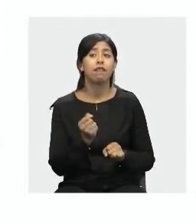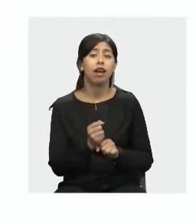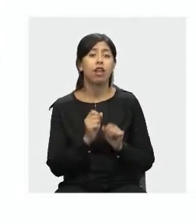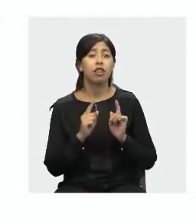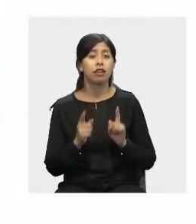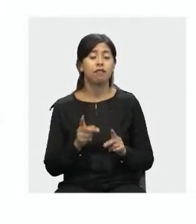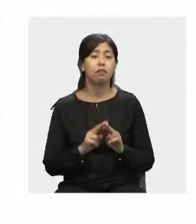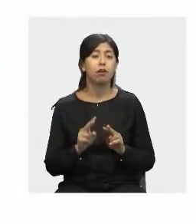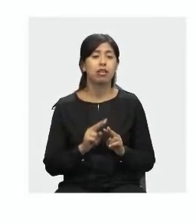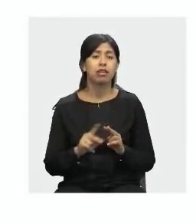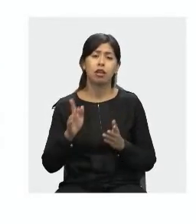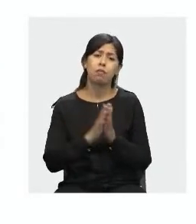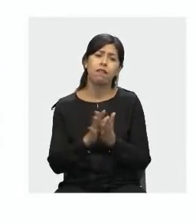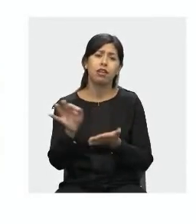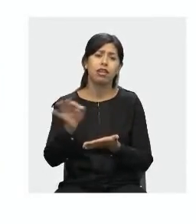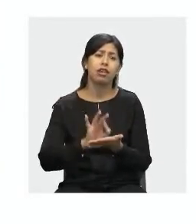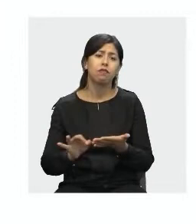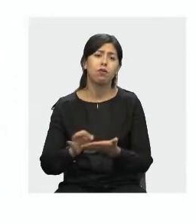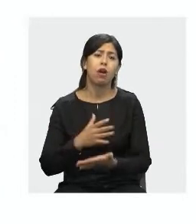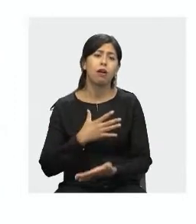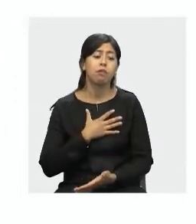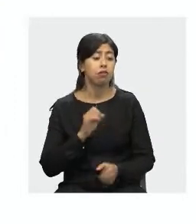Okay.